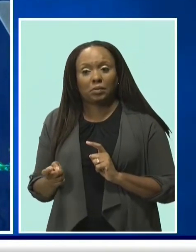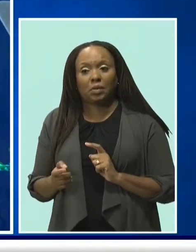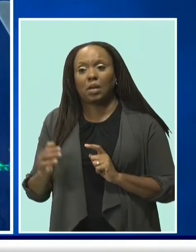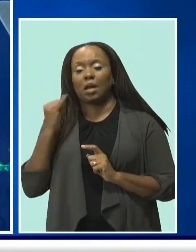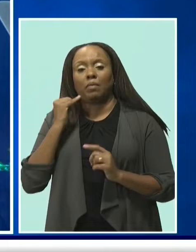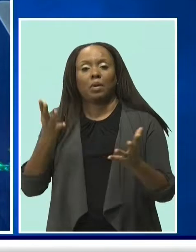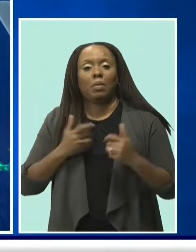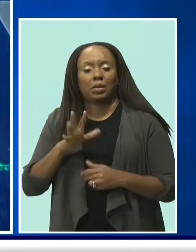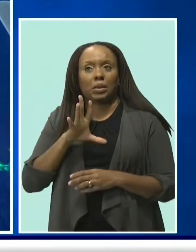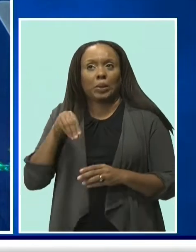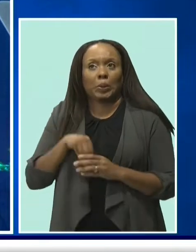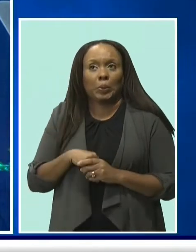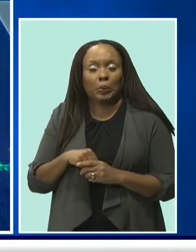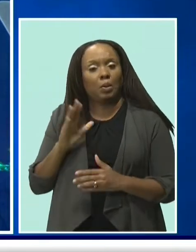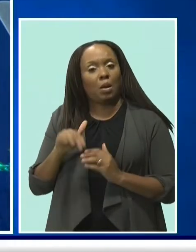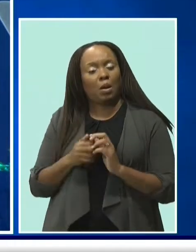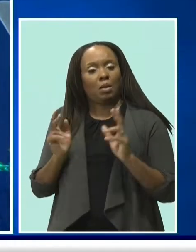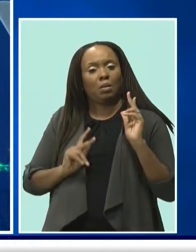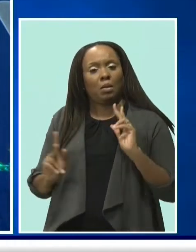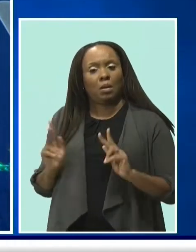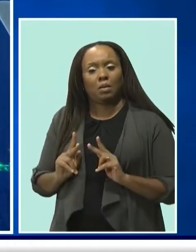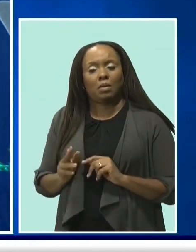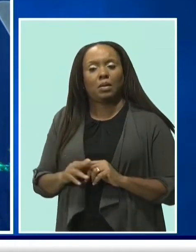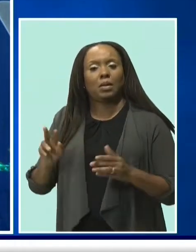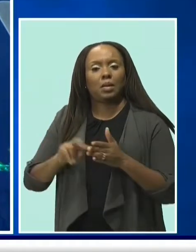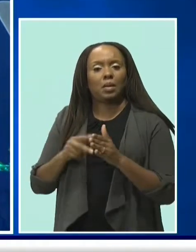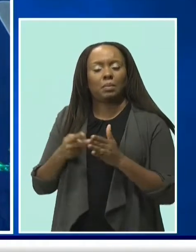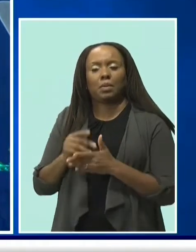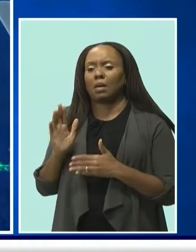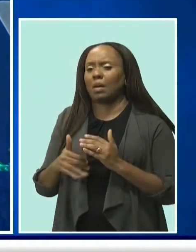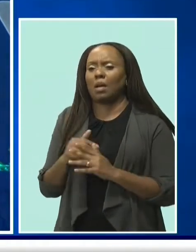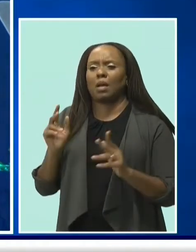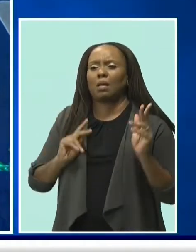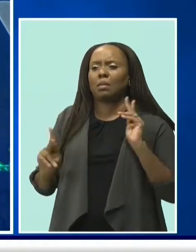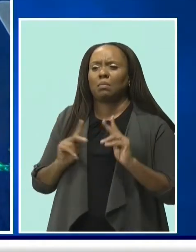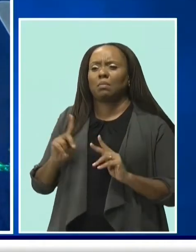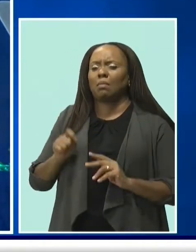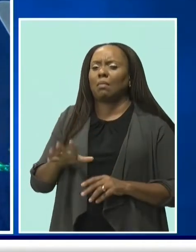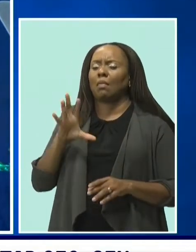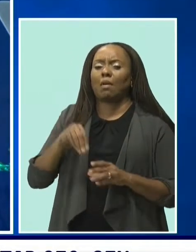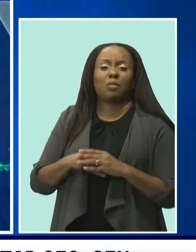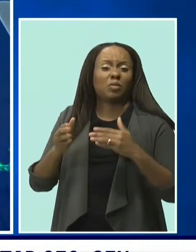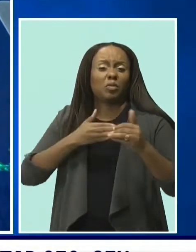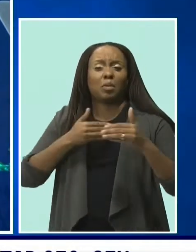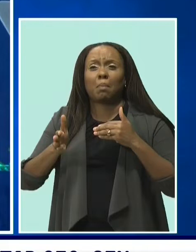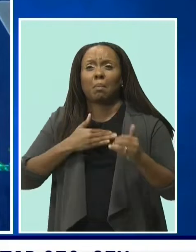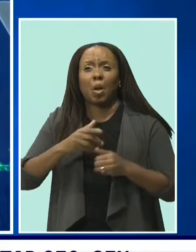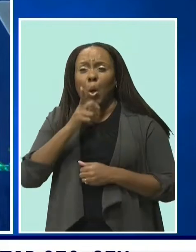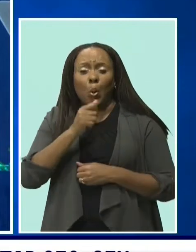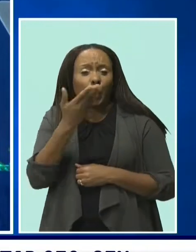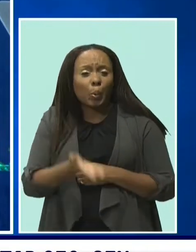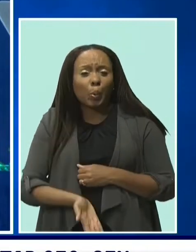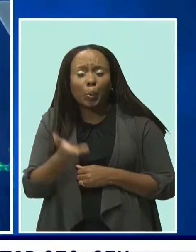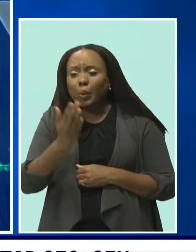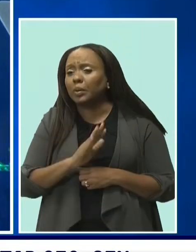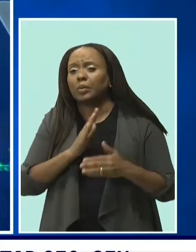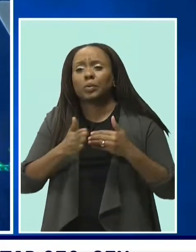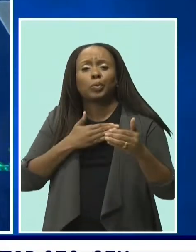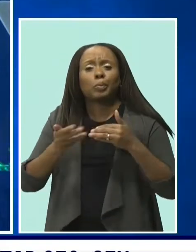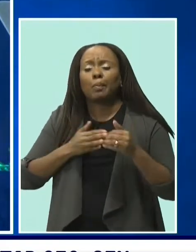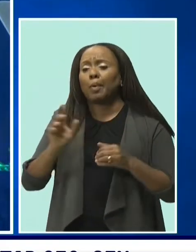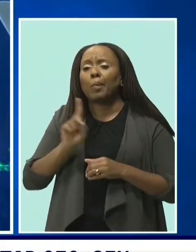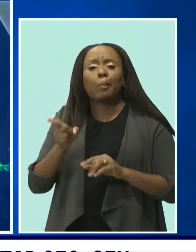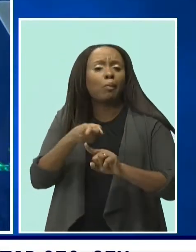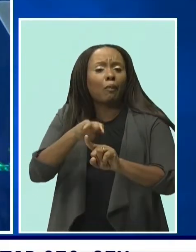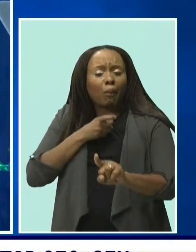one behind, it is important that everyone be involved, regardless of who you are or where you are from.